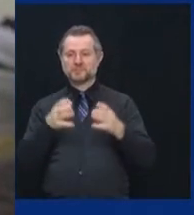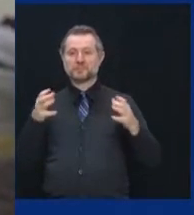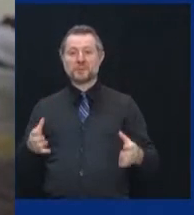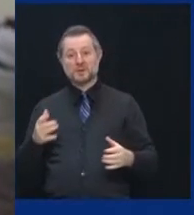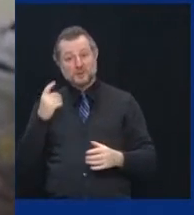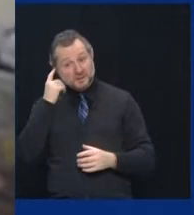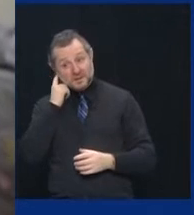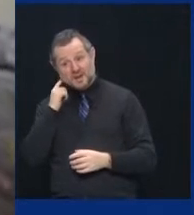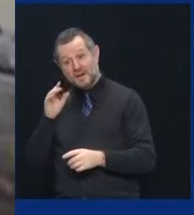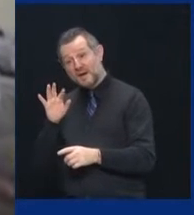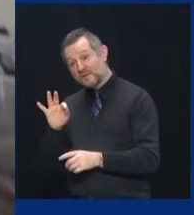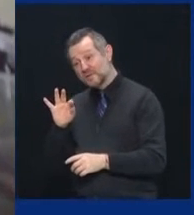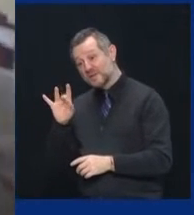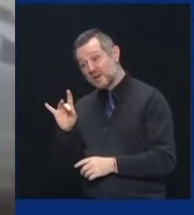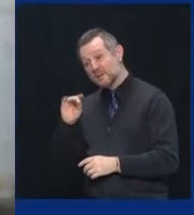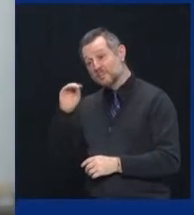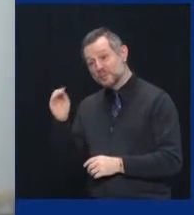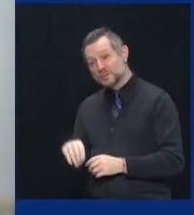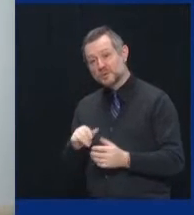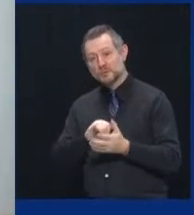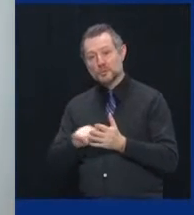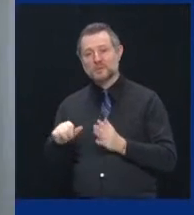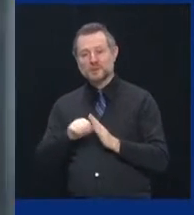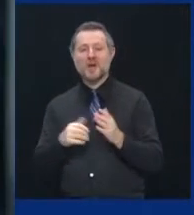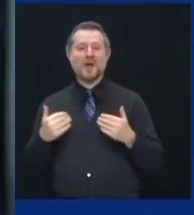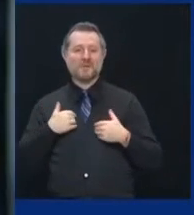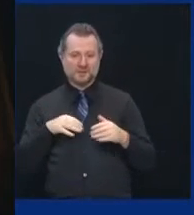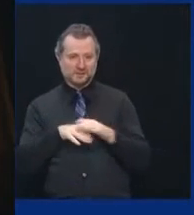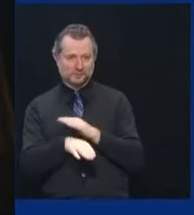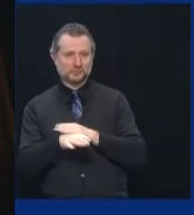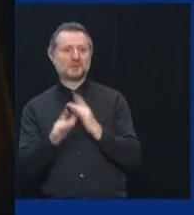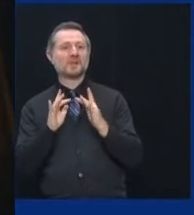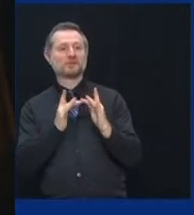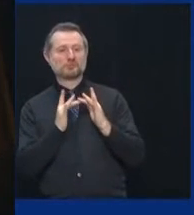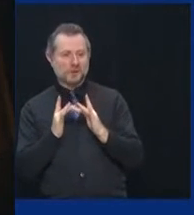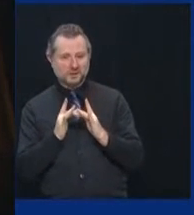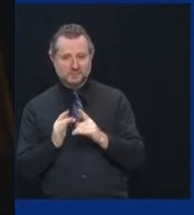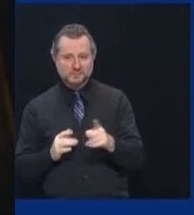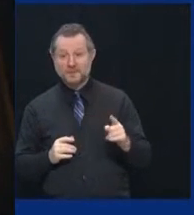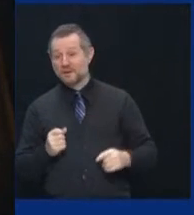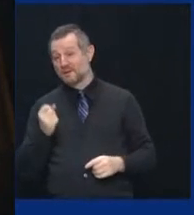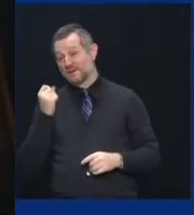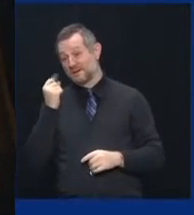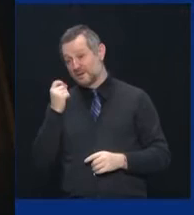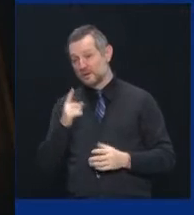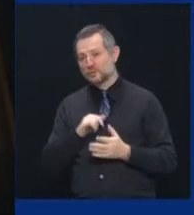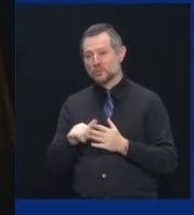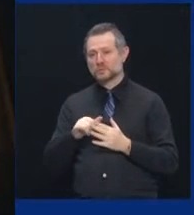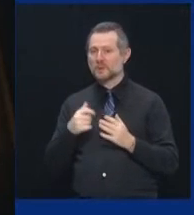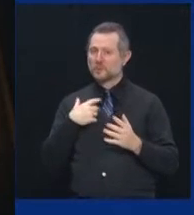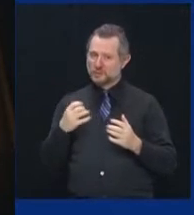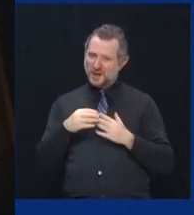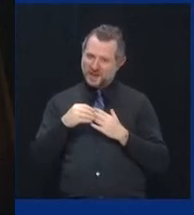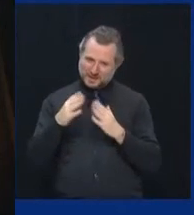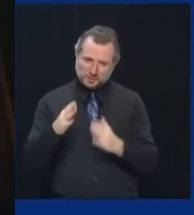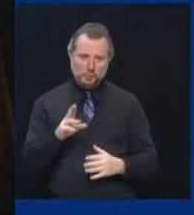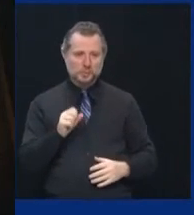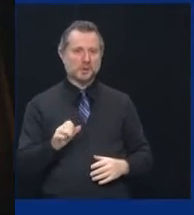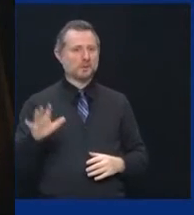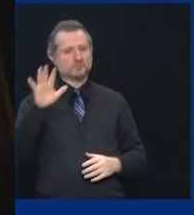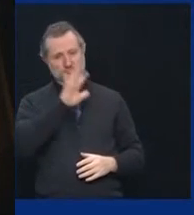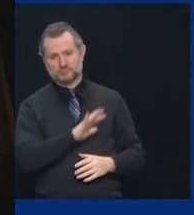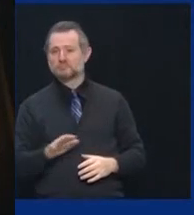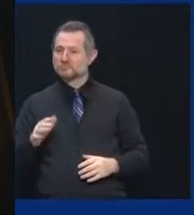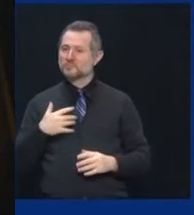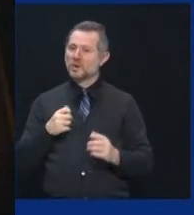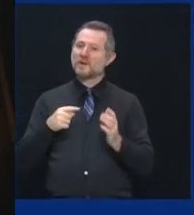has access to broadband. But New York will also lead the nation now in making broadband